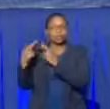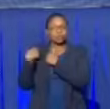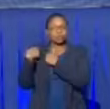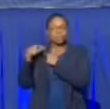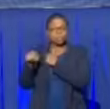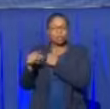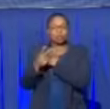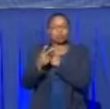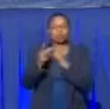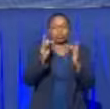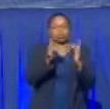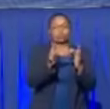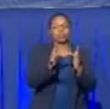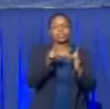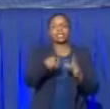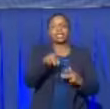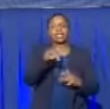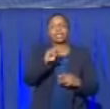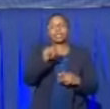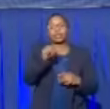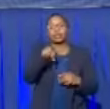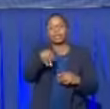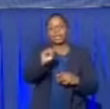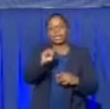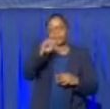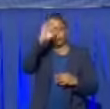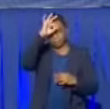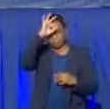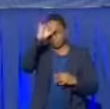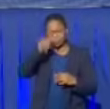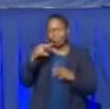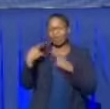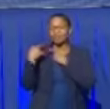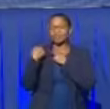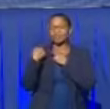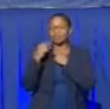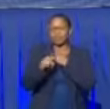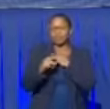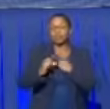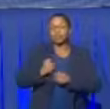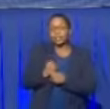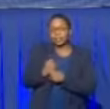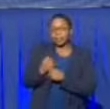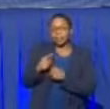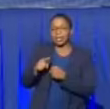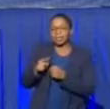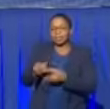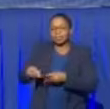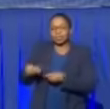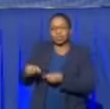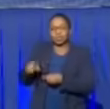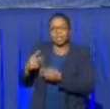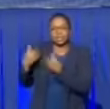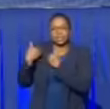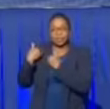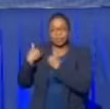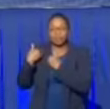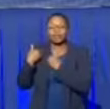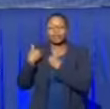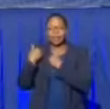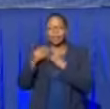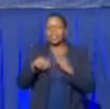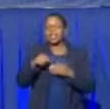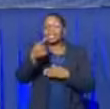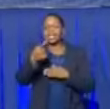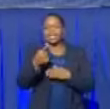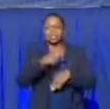services, which are responsible for the safekeep of order during the election process. We should, in the next briefing, be able